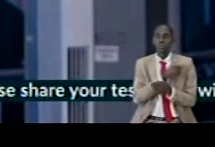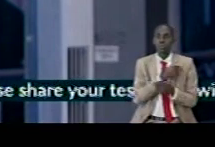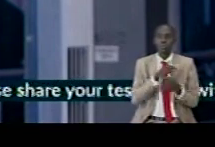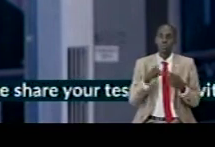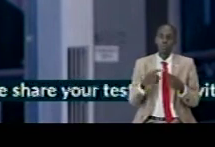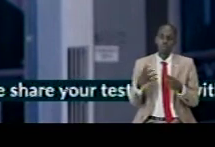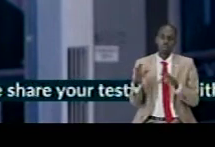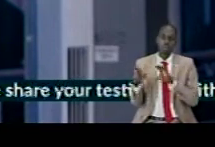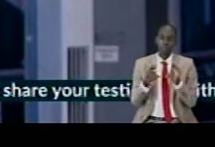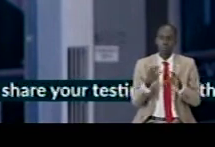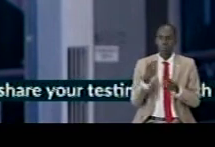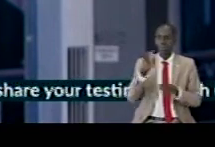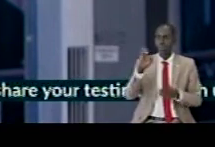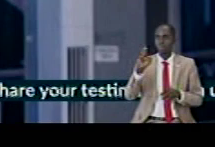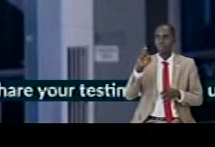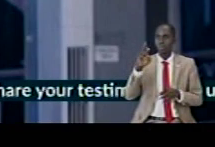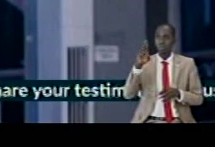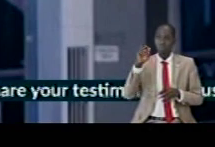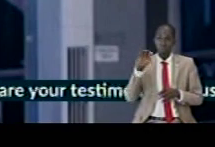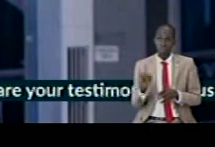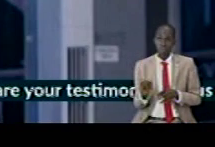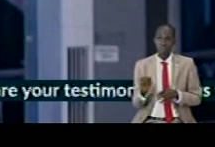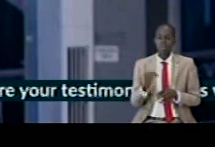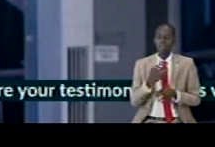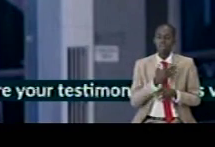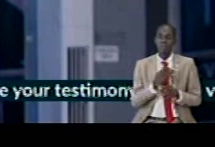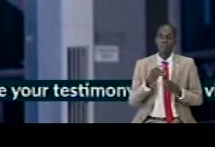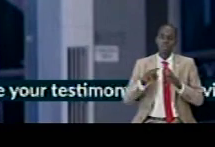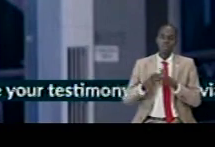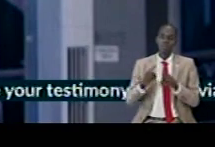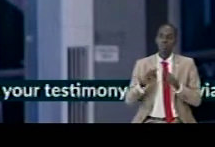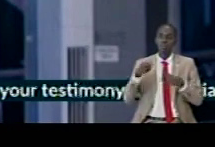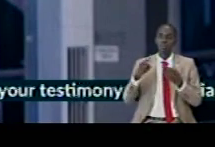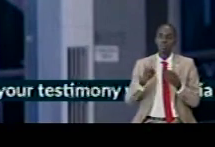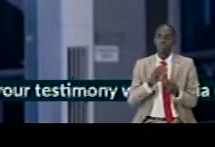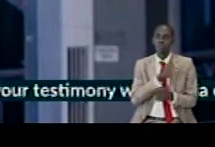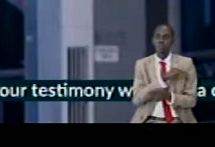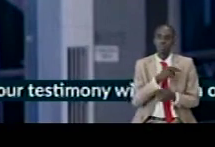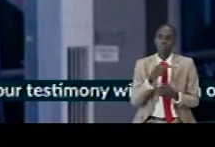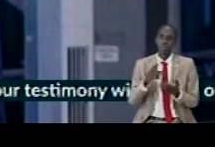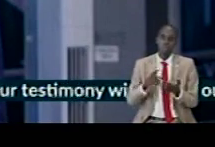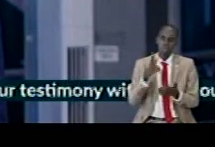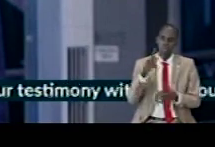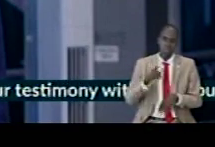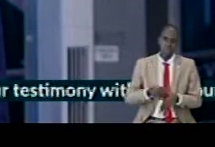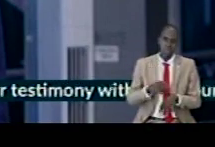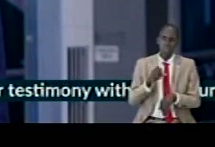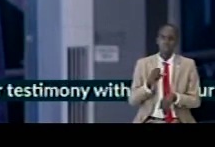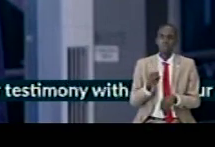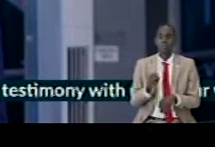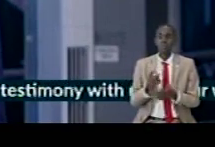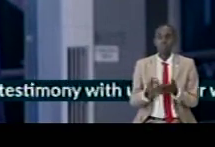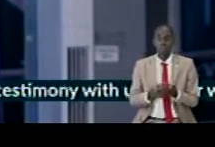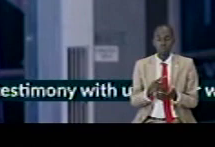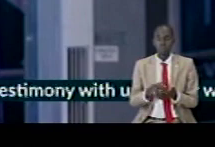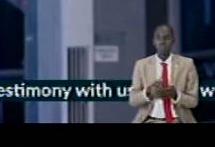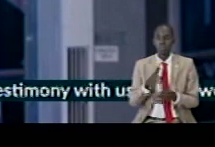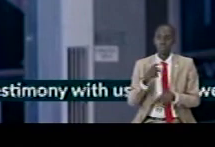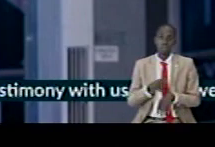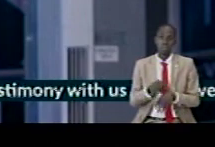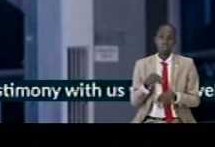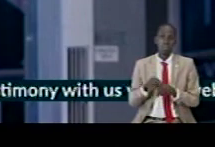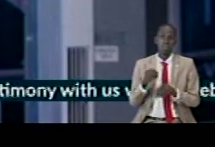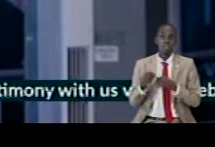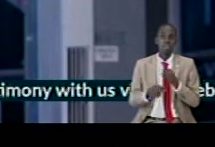heart infection. And I started going to hospital 3 times, sometimes every year, and it's in Kogi State, one